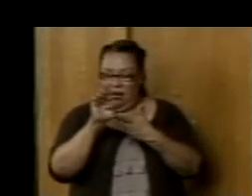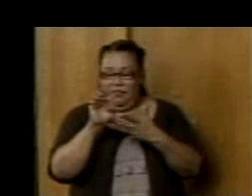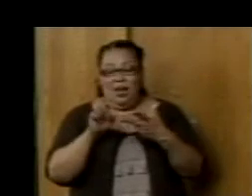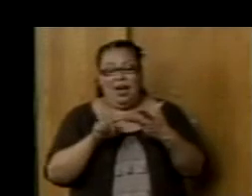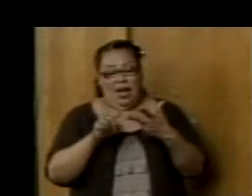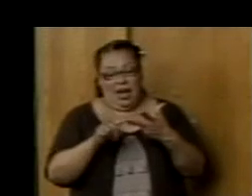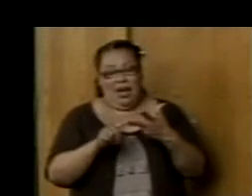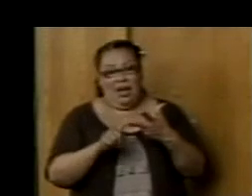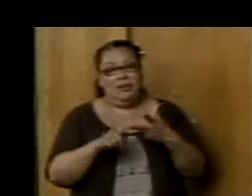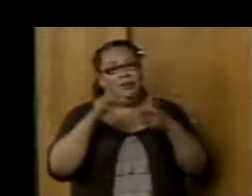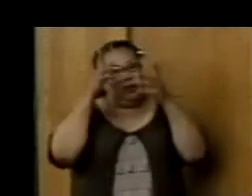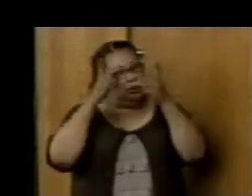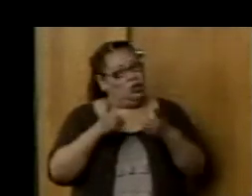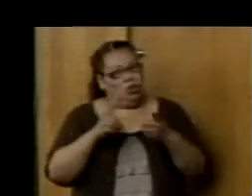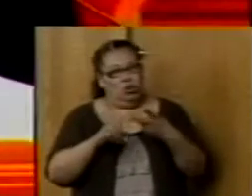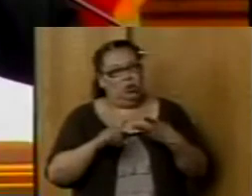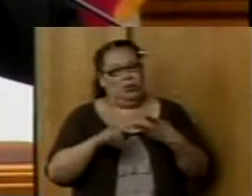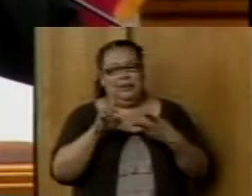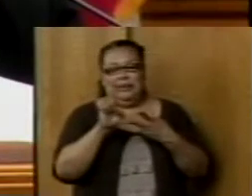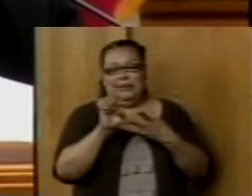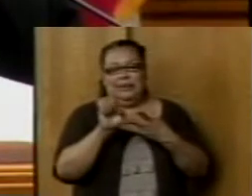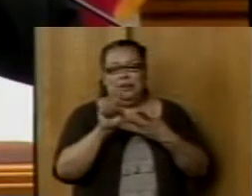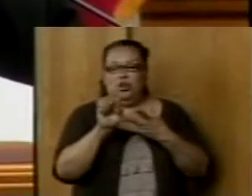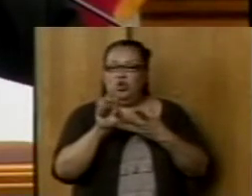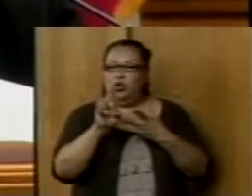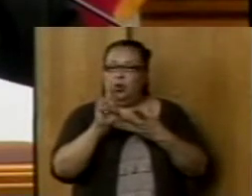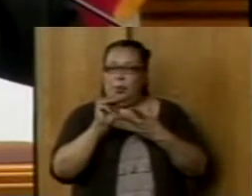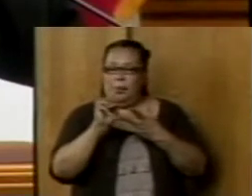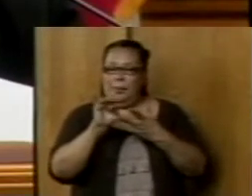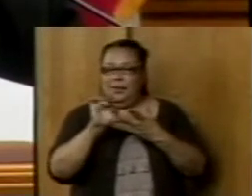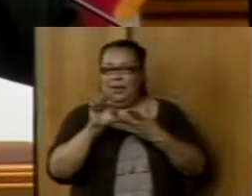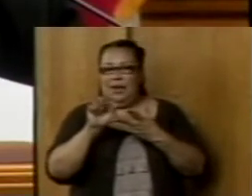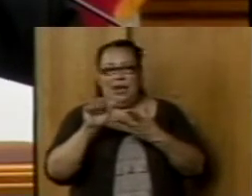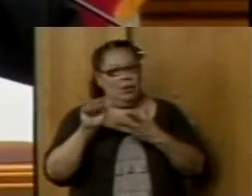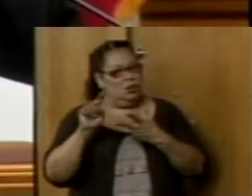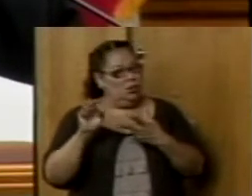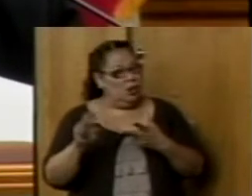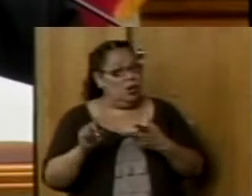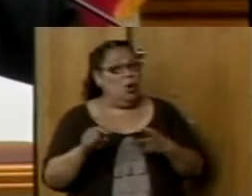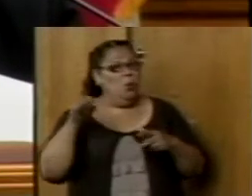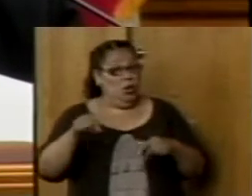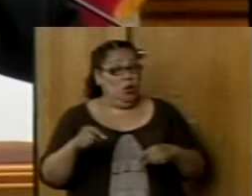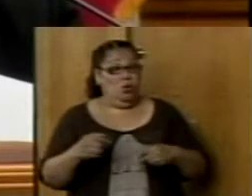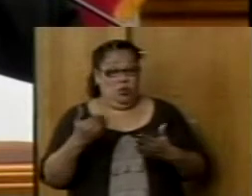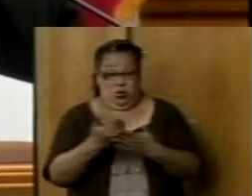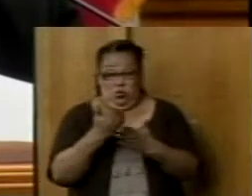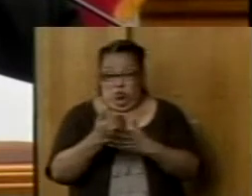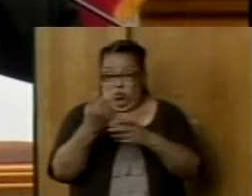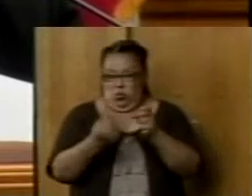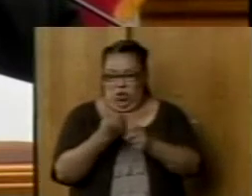bless you, and treasure every moment of your leadership. And we know that this coming year,